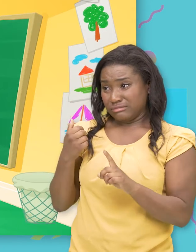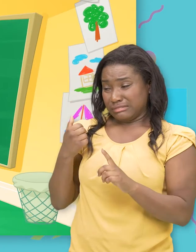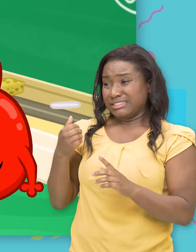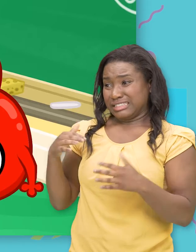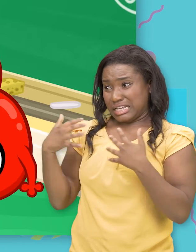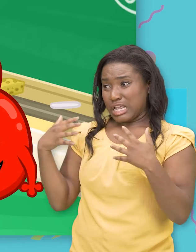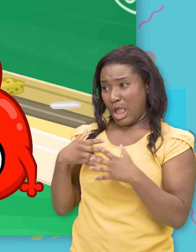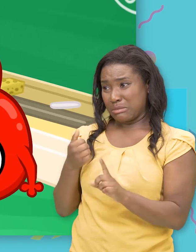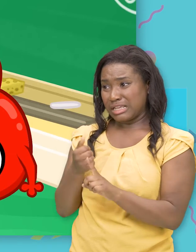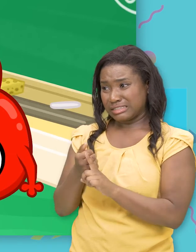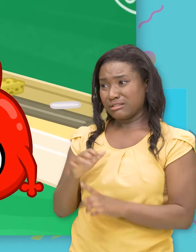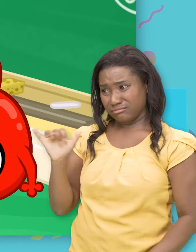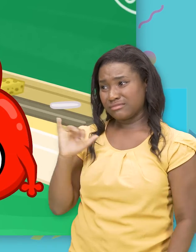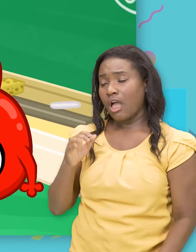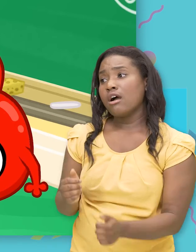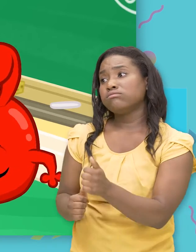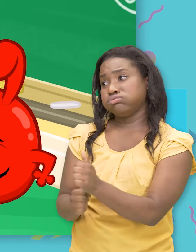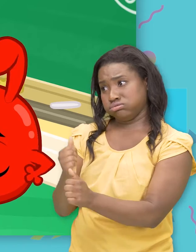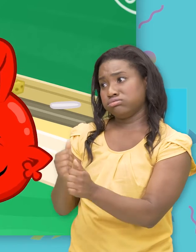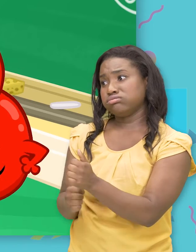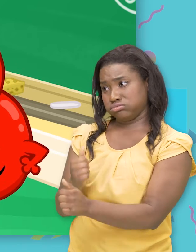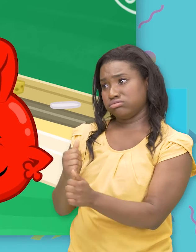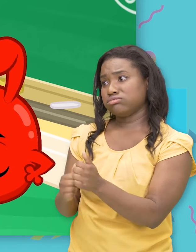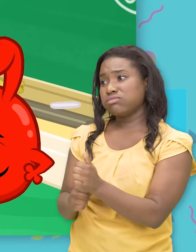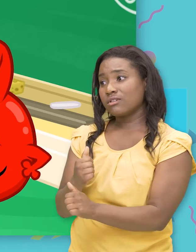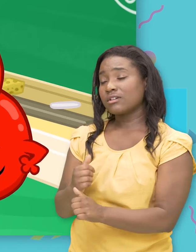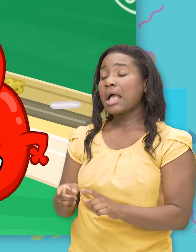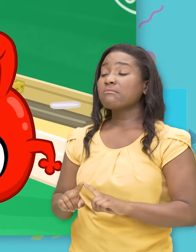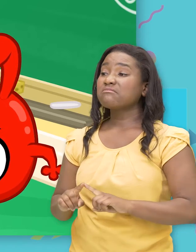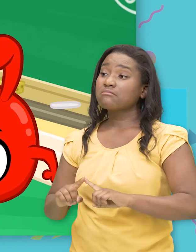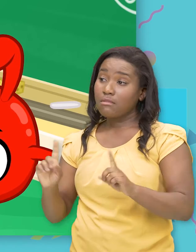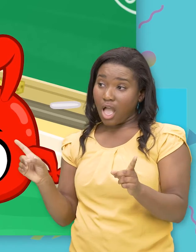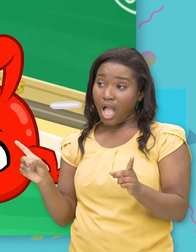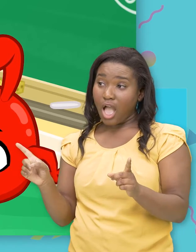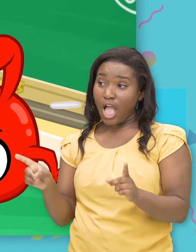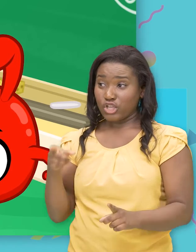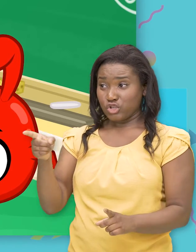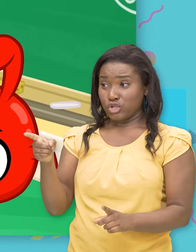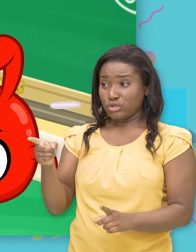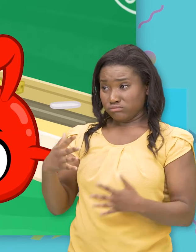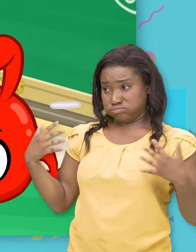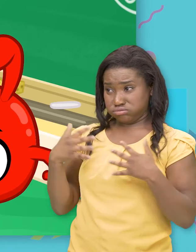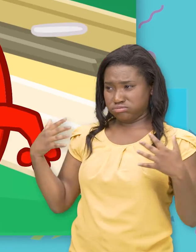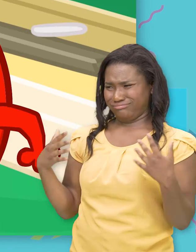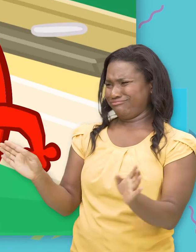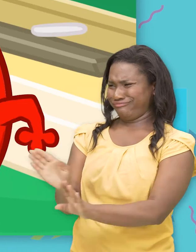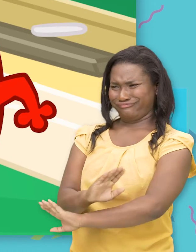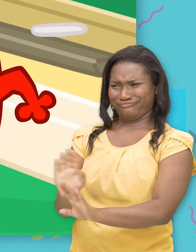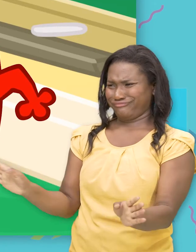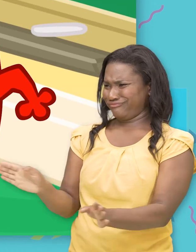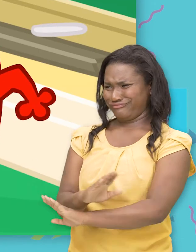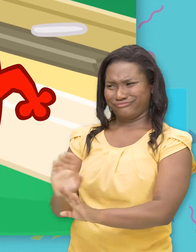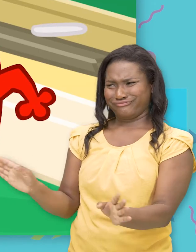too, Morphle. It is very dangerous. But you don't need to be afraid of the